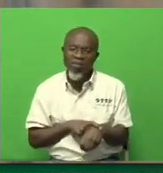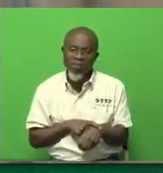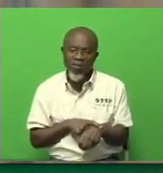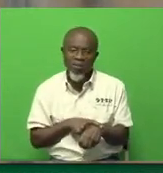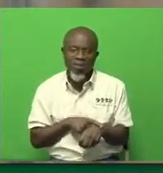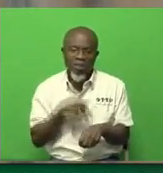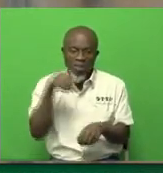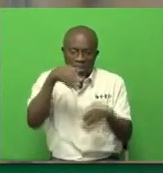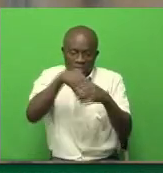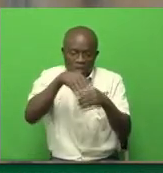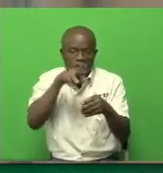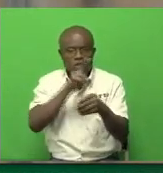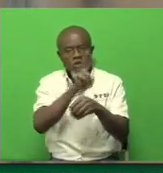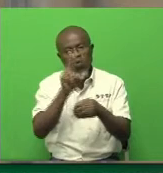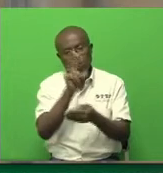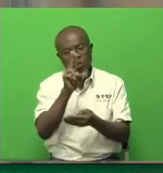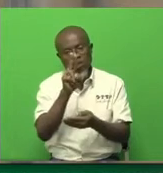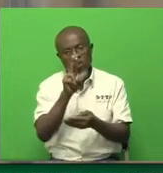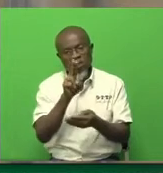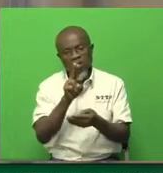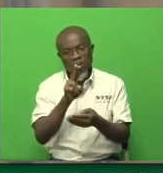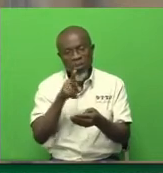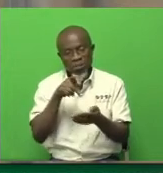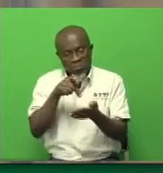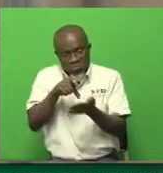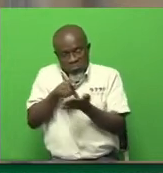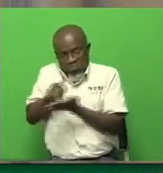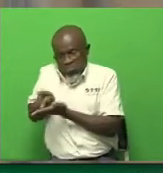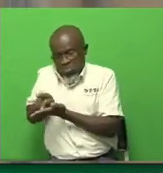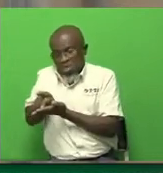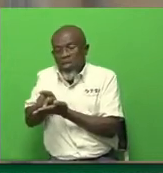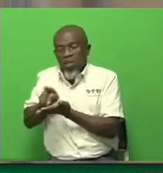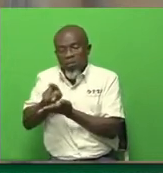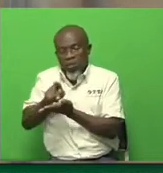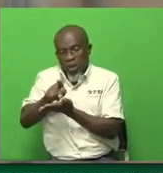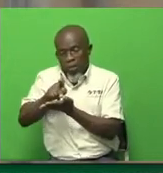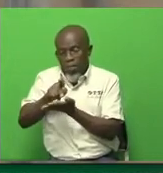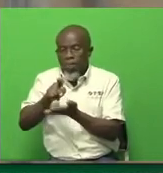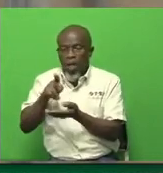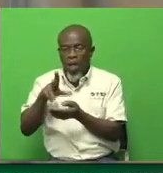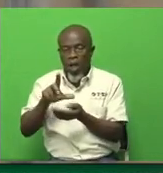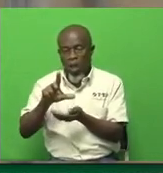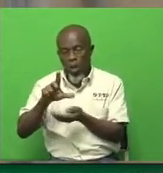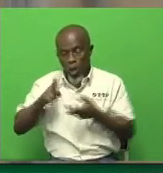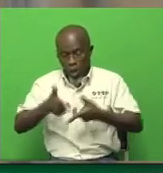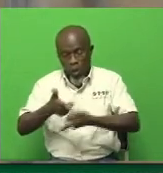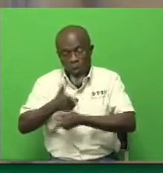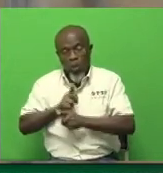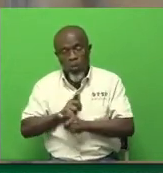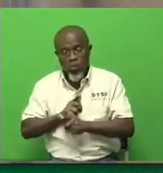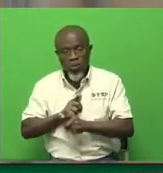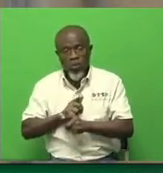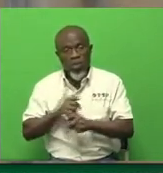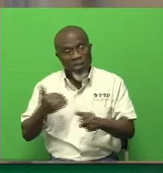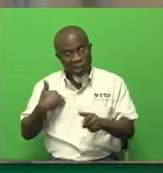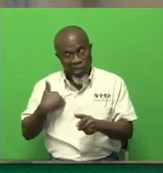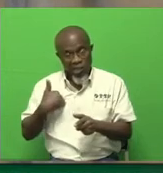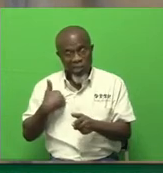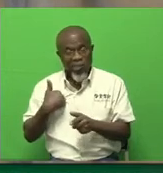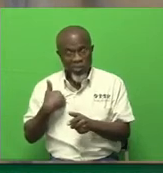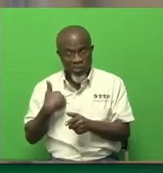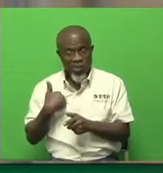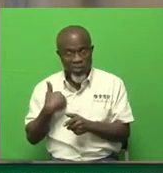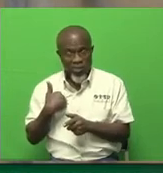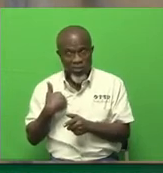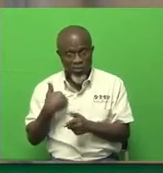e finishing her PhD repaying a student loan thank God there was the opportunity to get a student